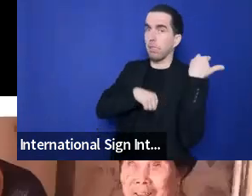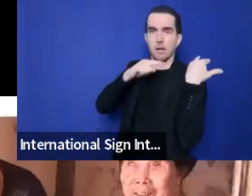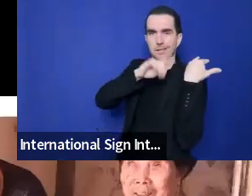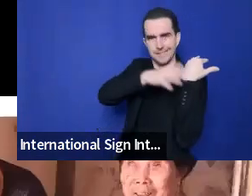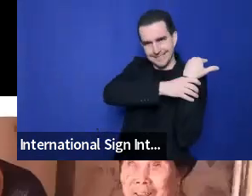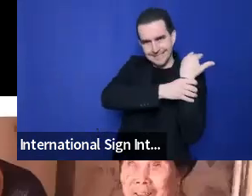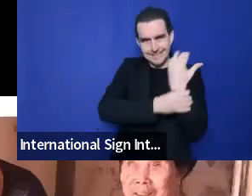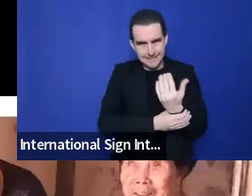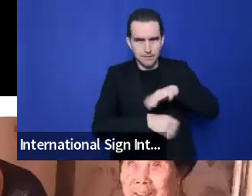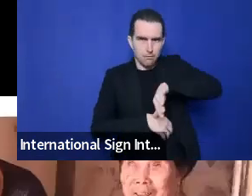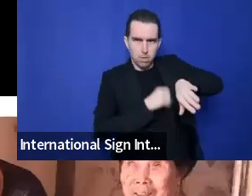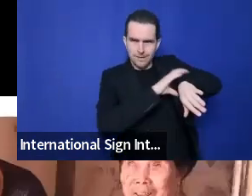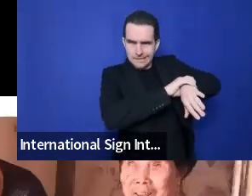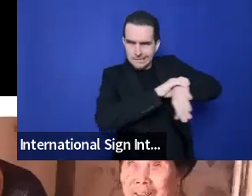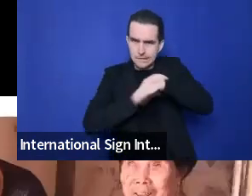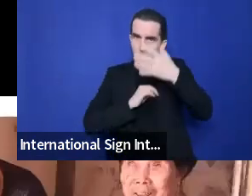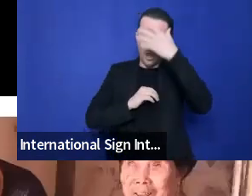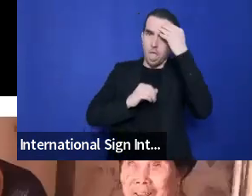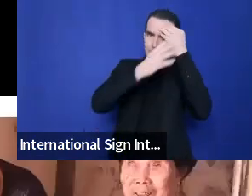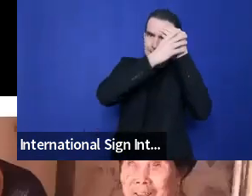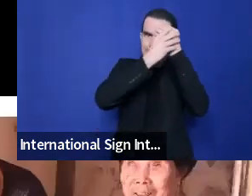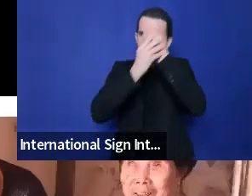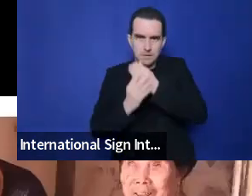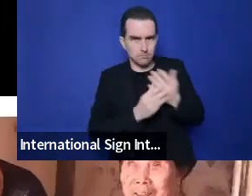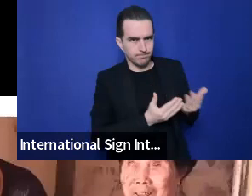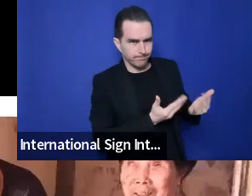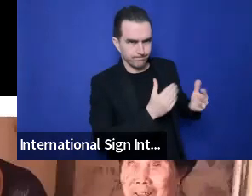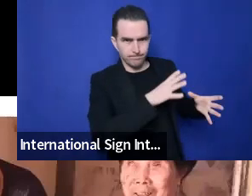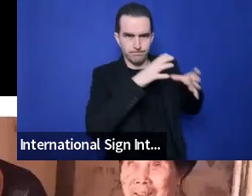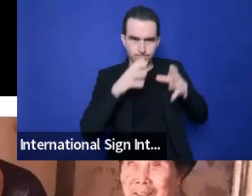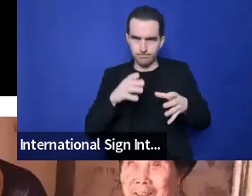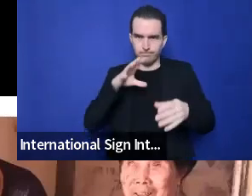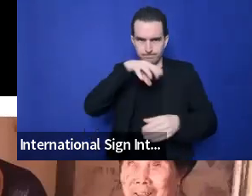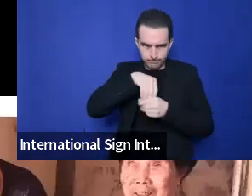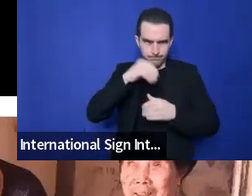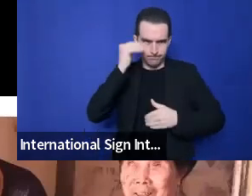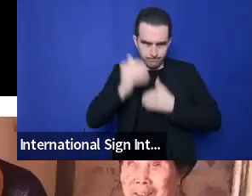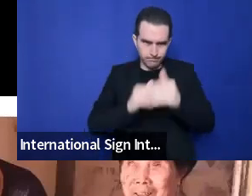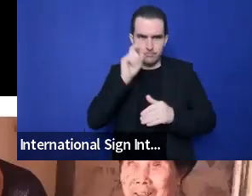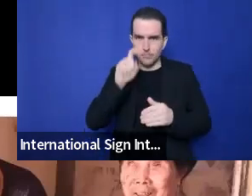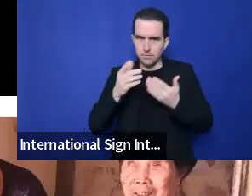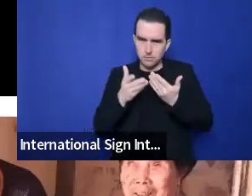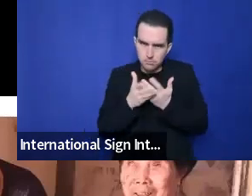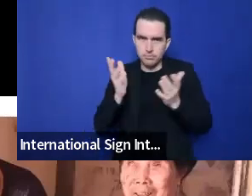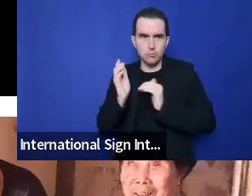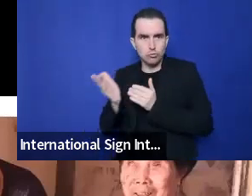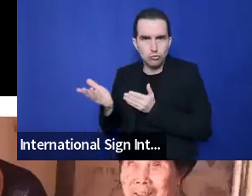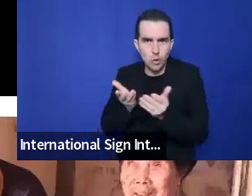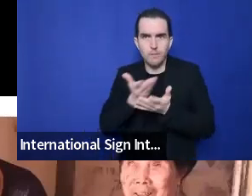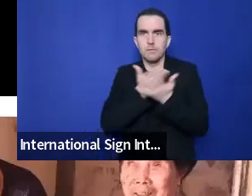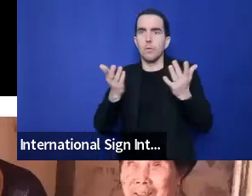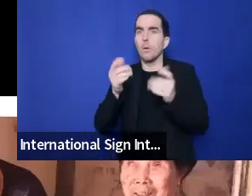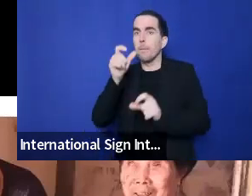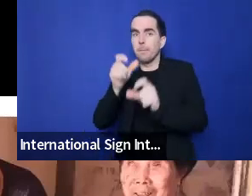and then provide labor support. The picture 3 you are seeing is an